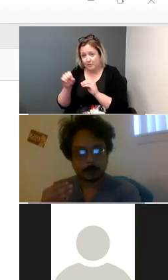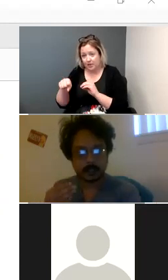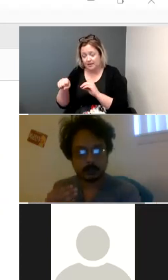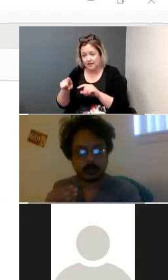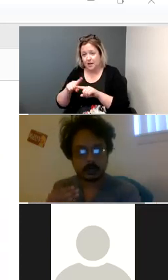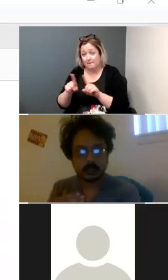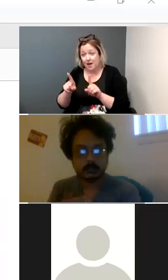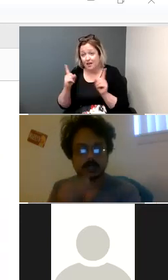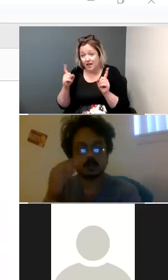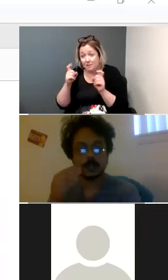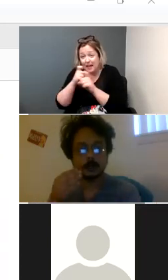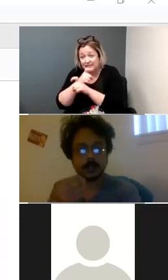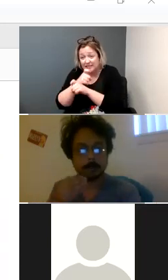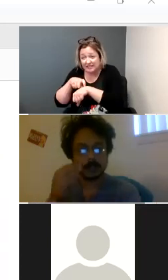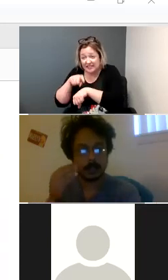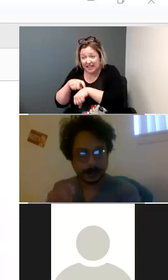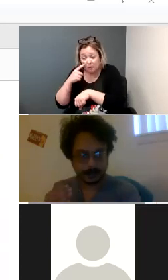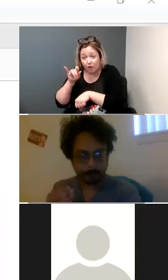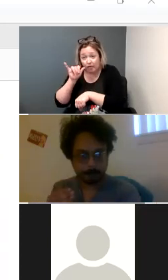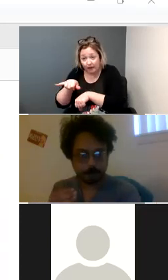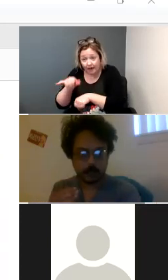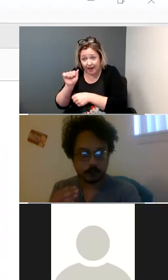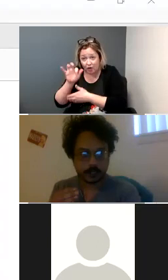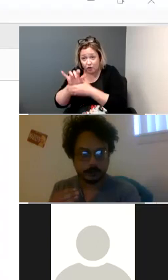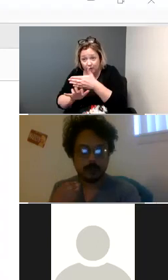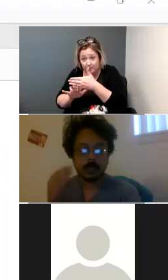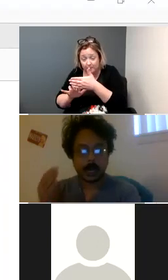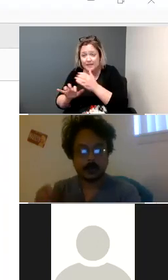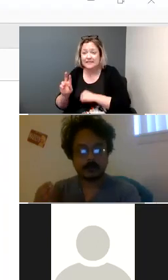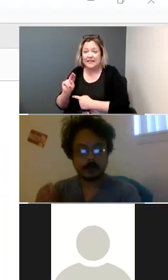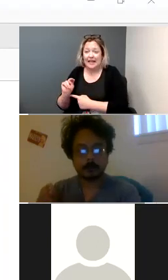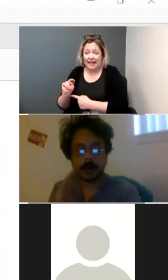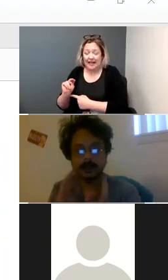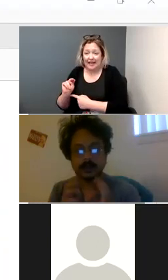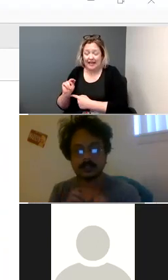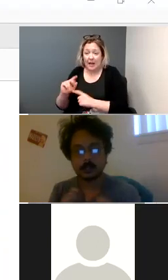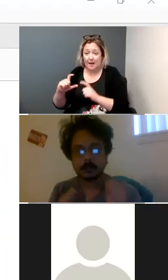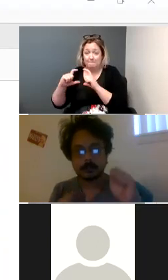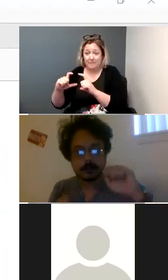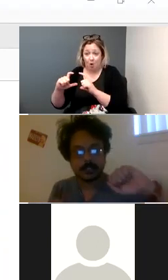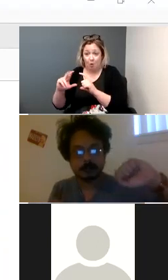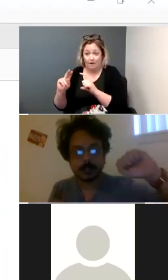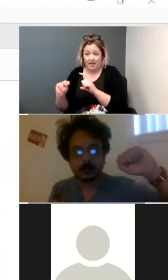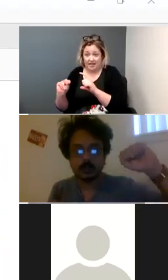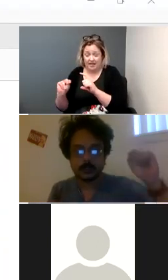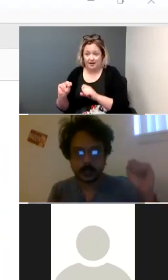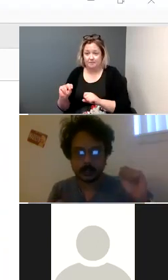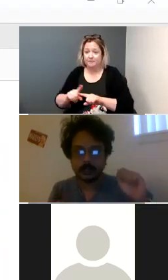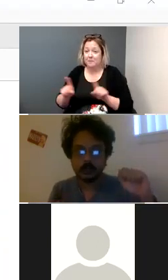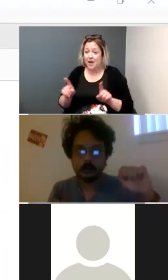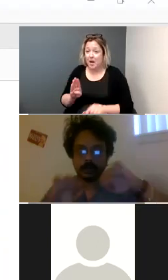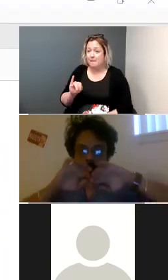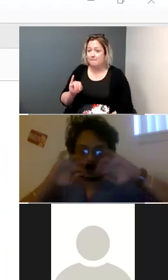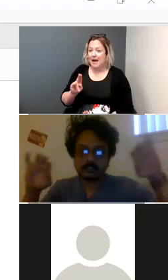complexity of that particular algorithm is going to be n, big O of n. However, binary search performs this particular